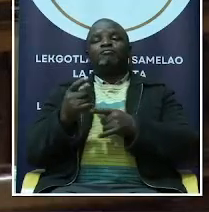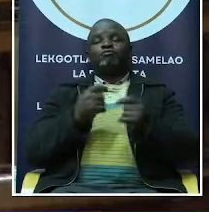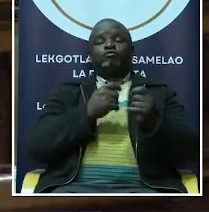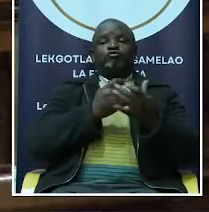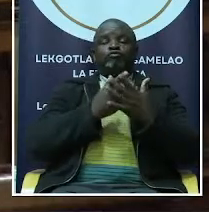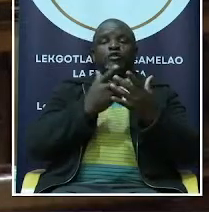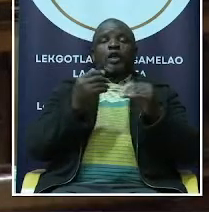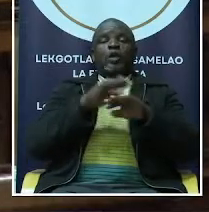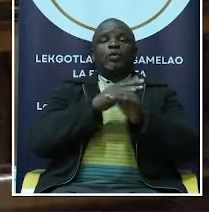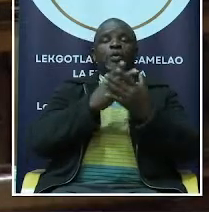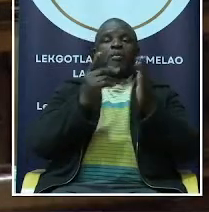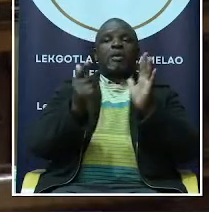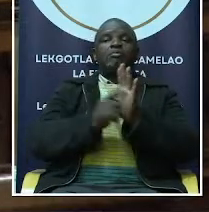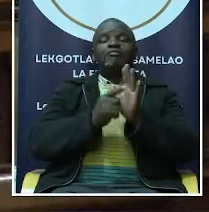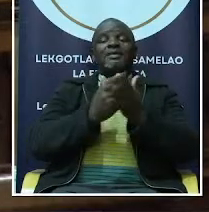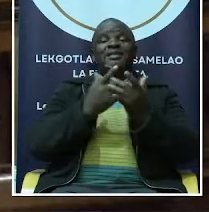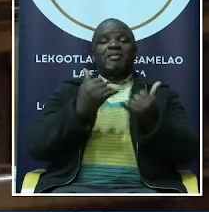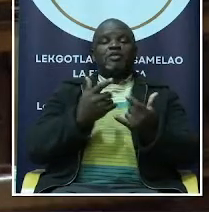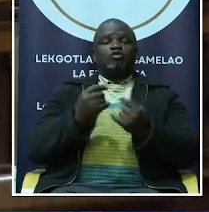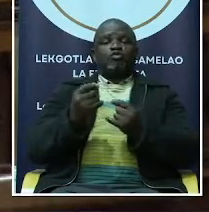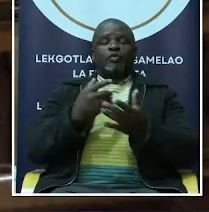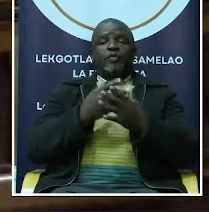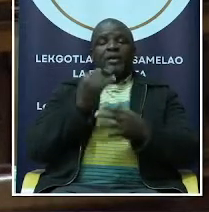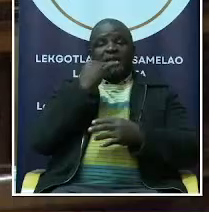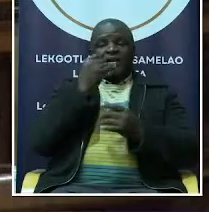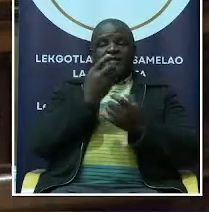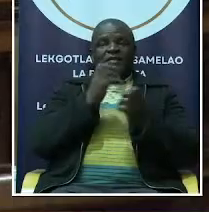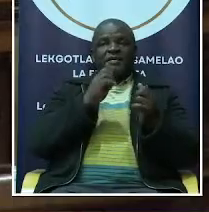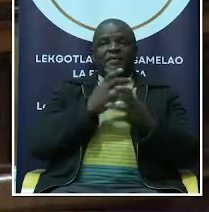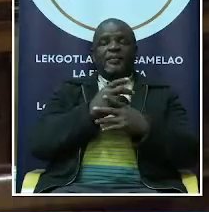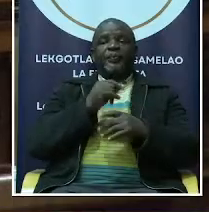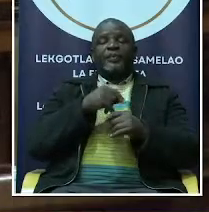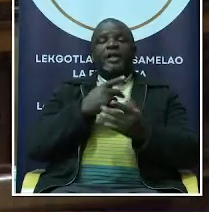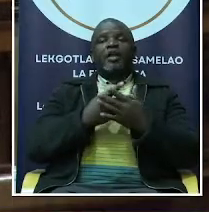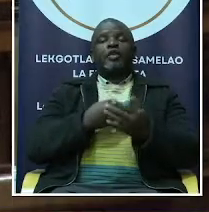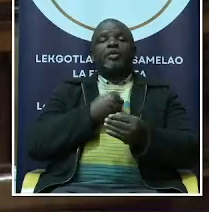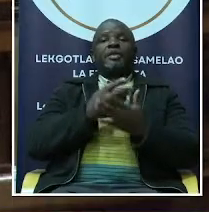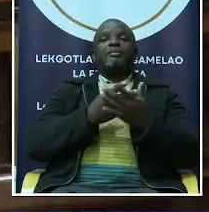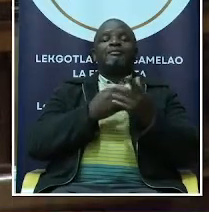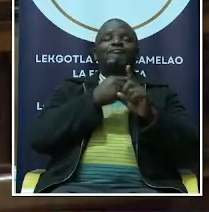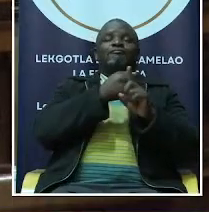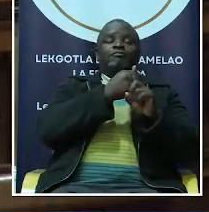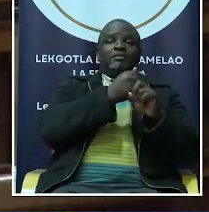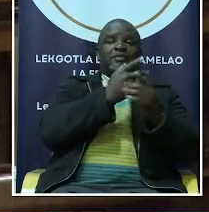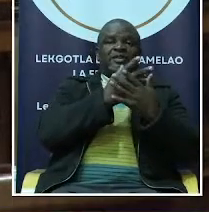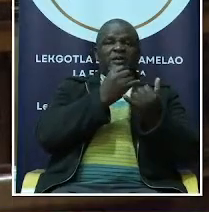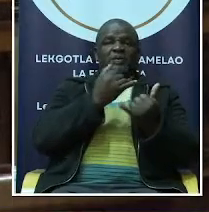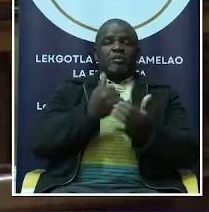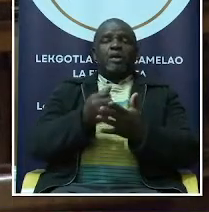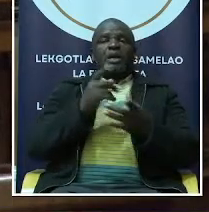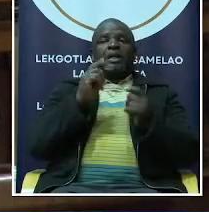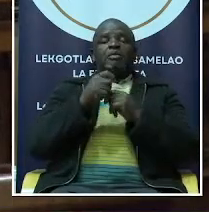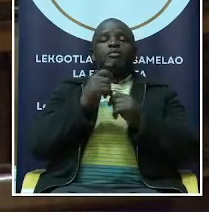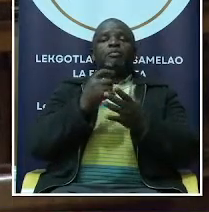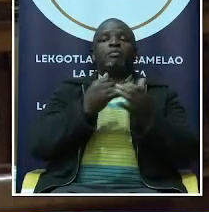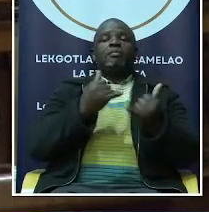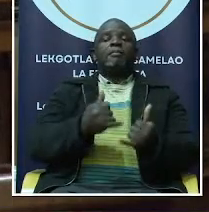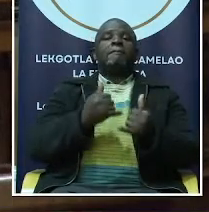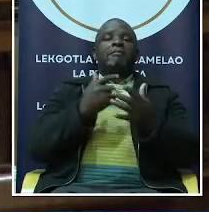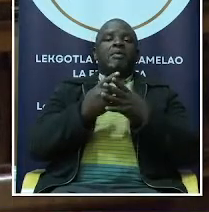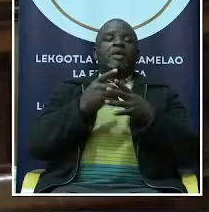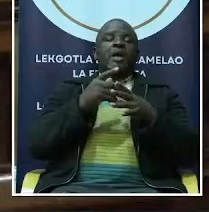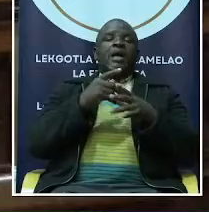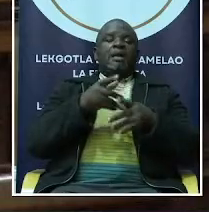and drug-free Free State is now. We must empower youth as agent transformation, not just a receipt of